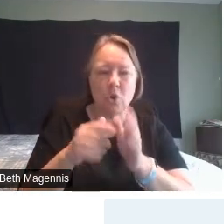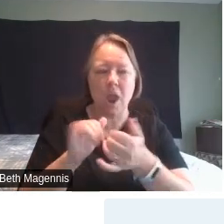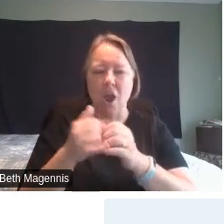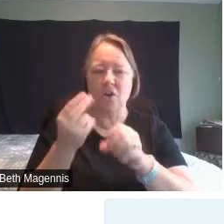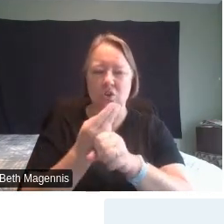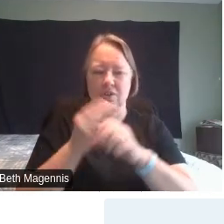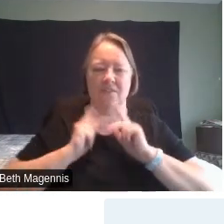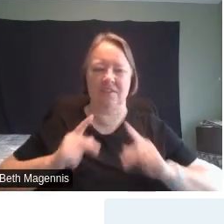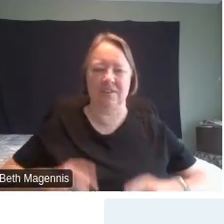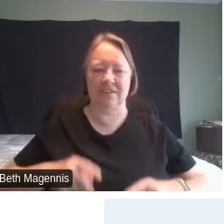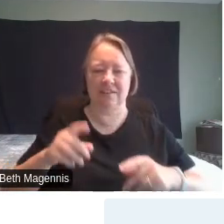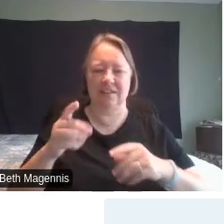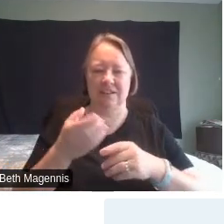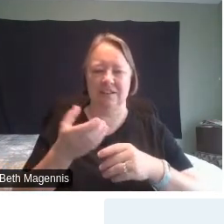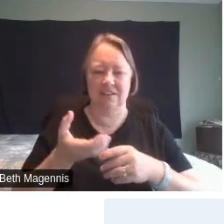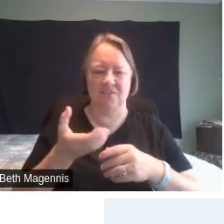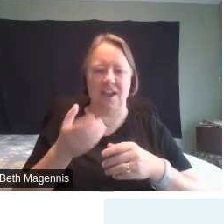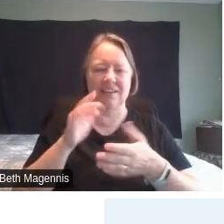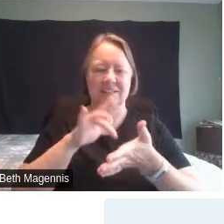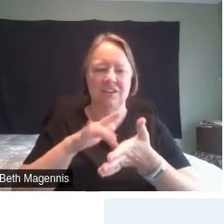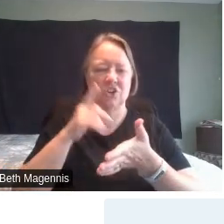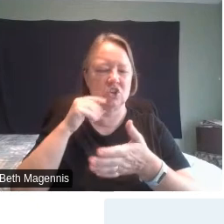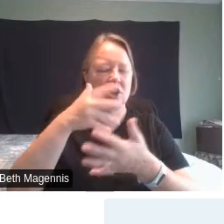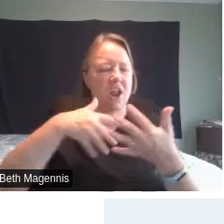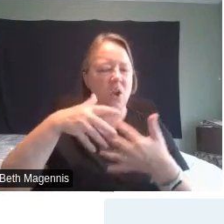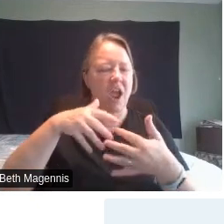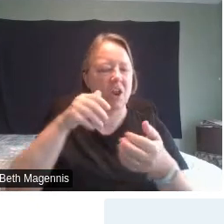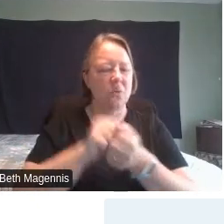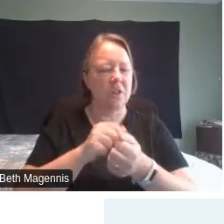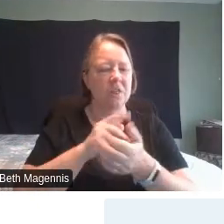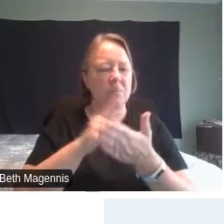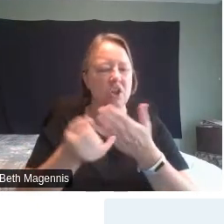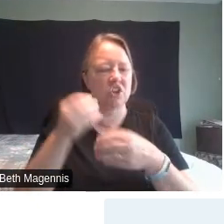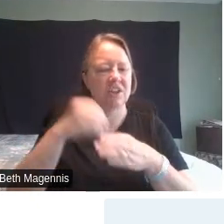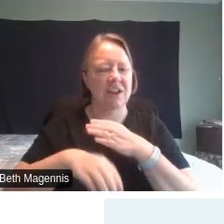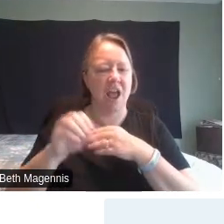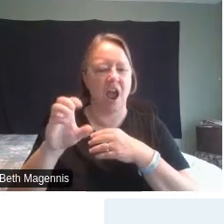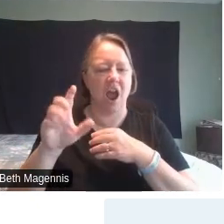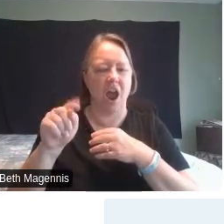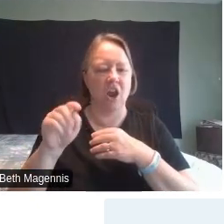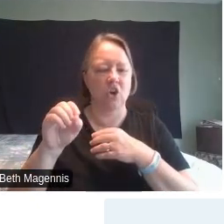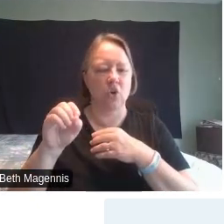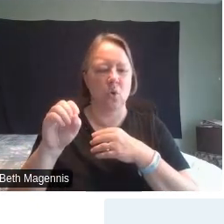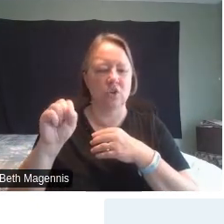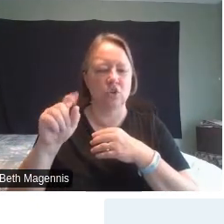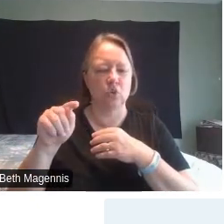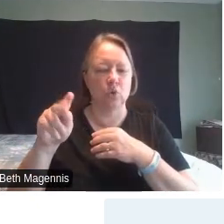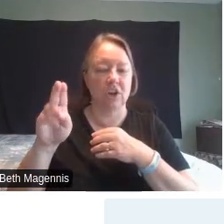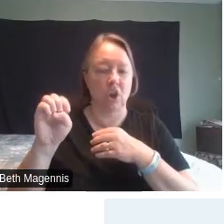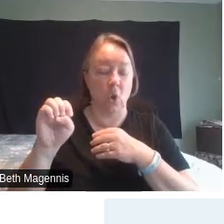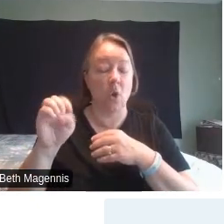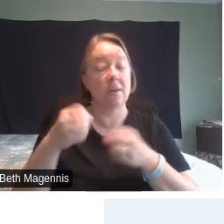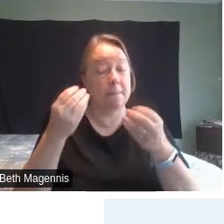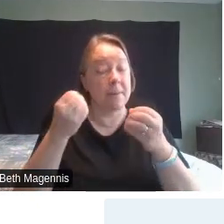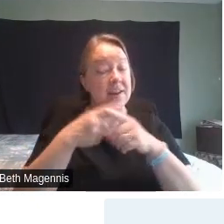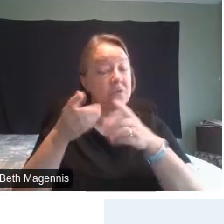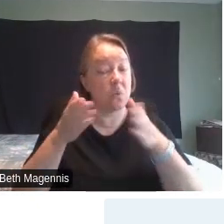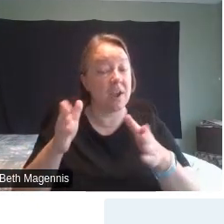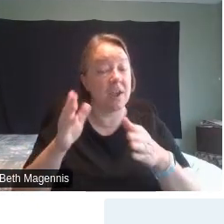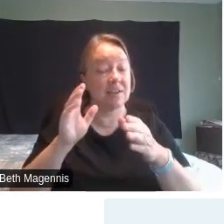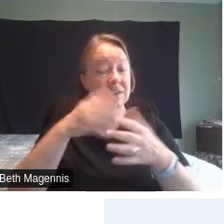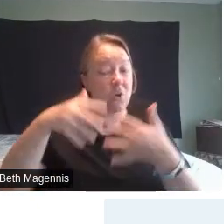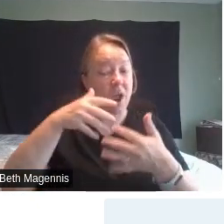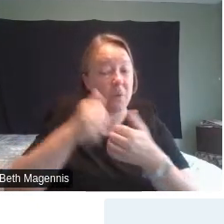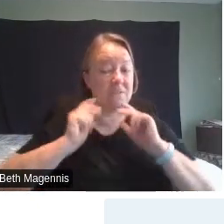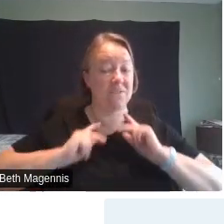device sensors to interact with projects inside of OctoStudio. But like we mentioned, there's many more ways of interacting with the physical world. So